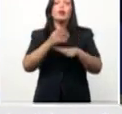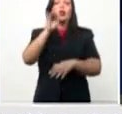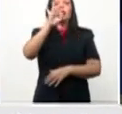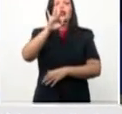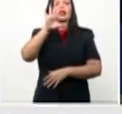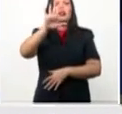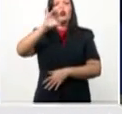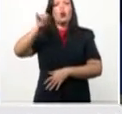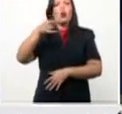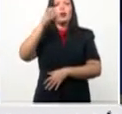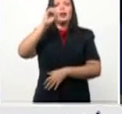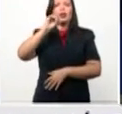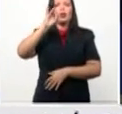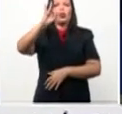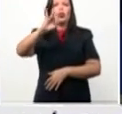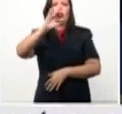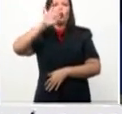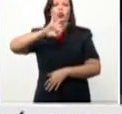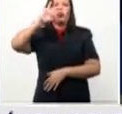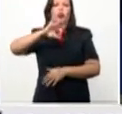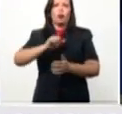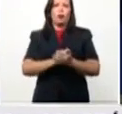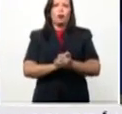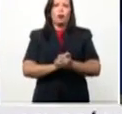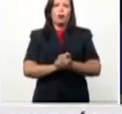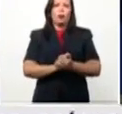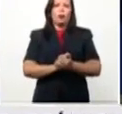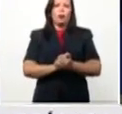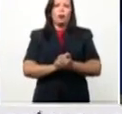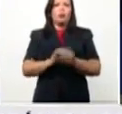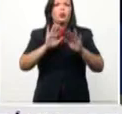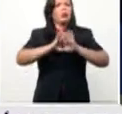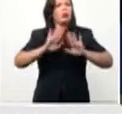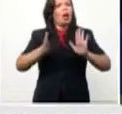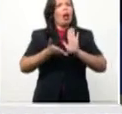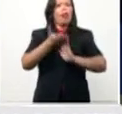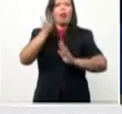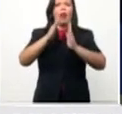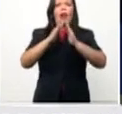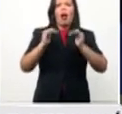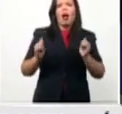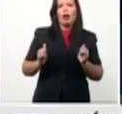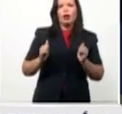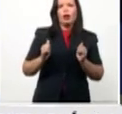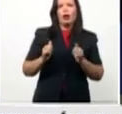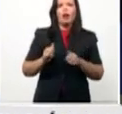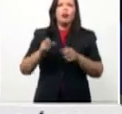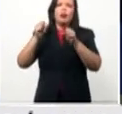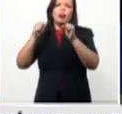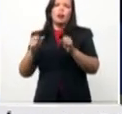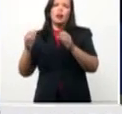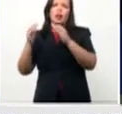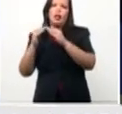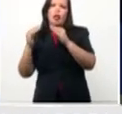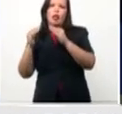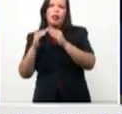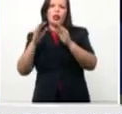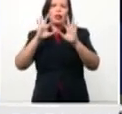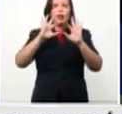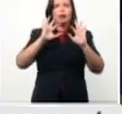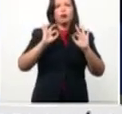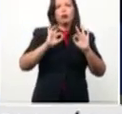85.07% of all confirmed cases have recovered and are clinically and